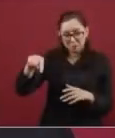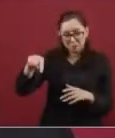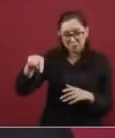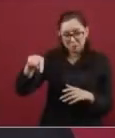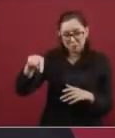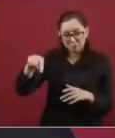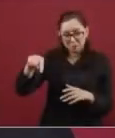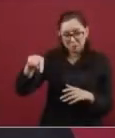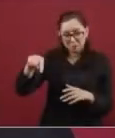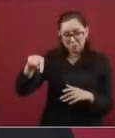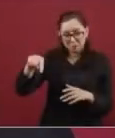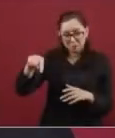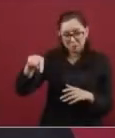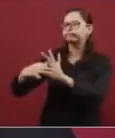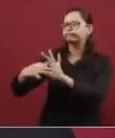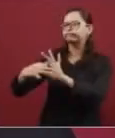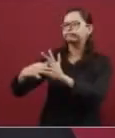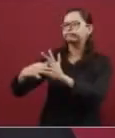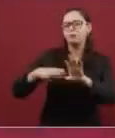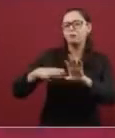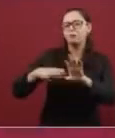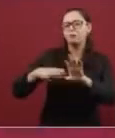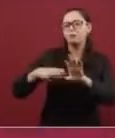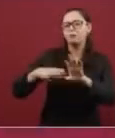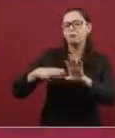convenient to help